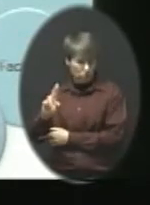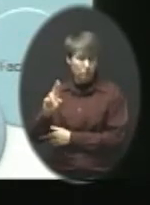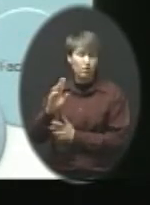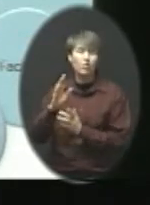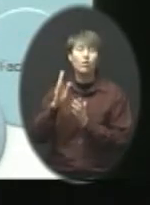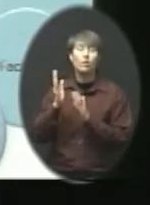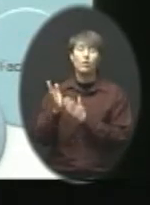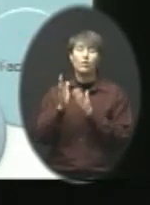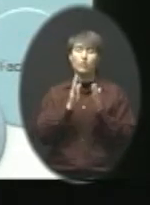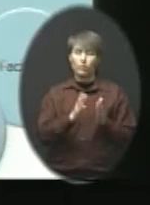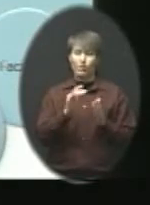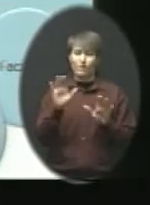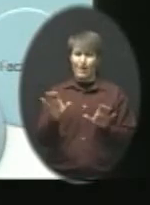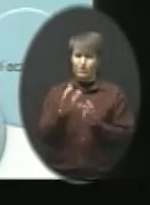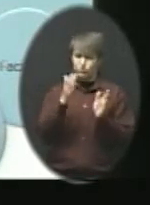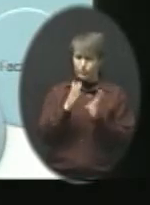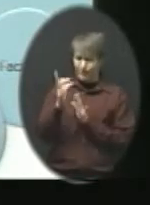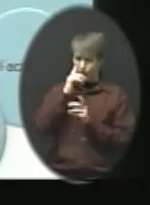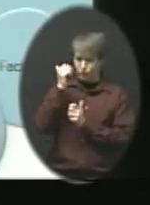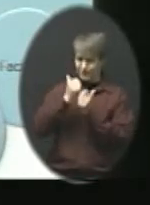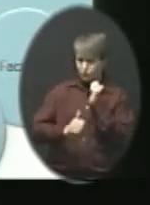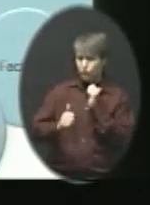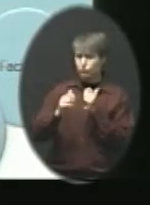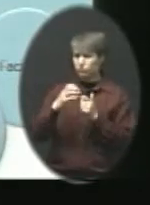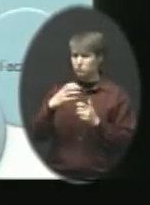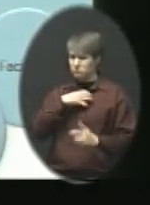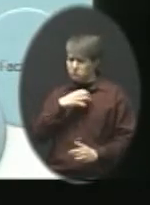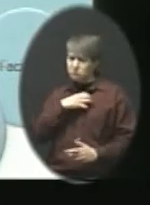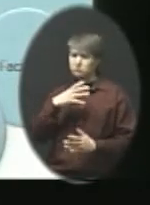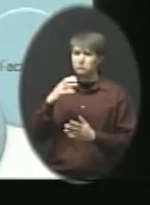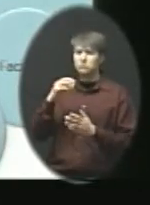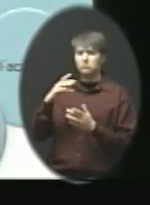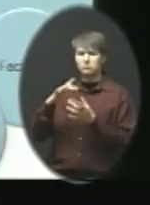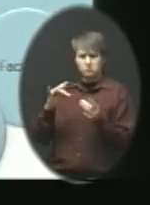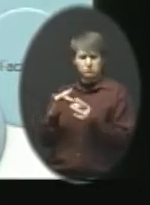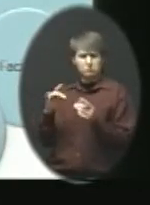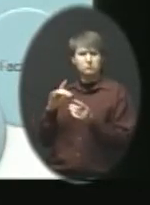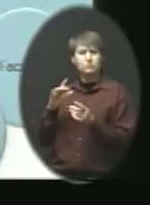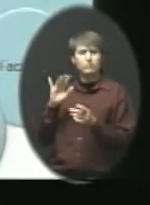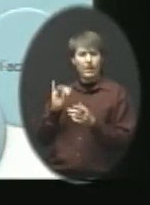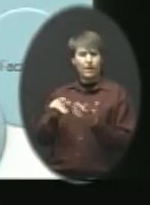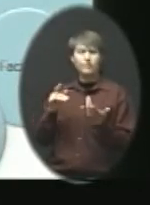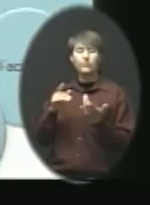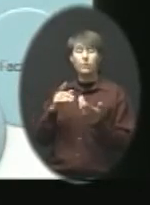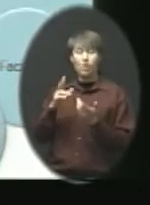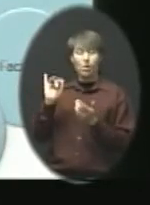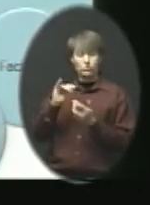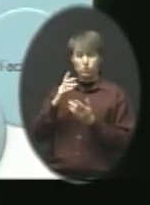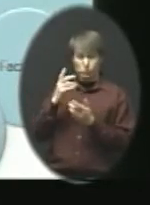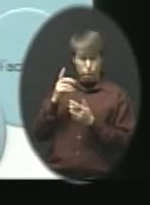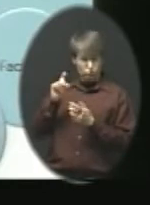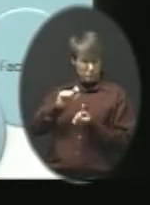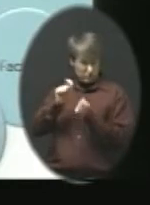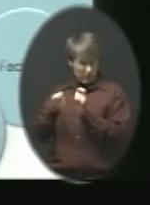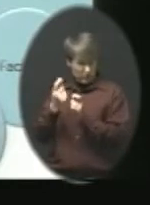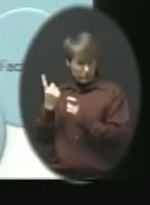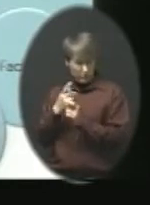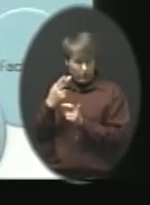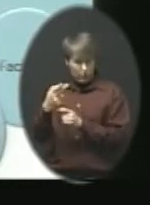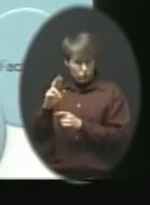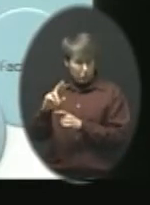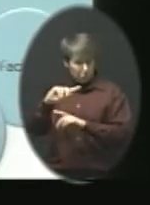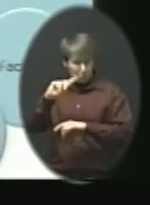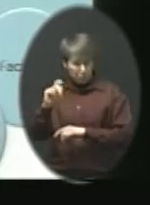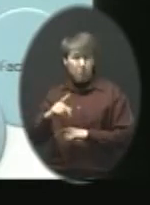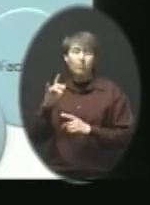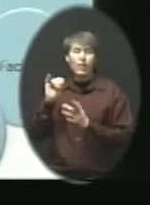we have an action plan for each one of those areas, both the highlights and is there something we need to do differently in that particular area. So